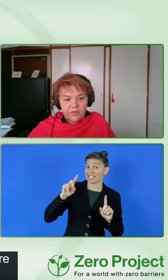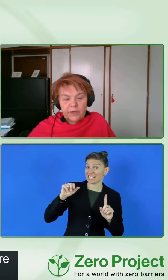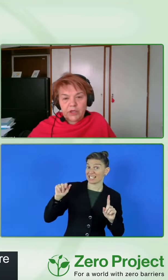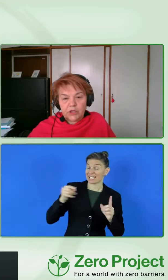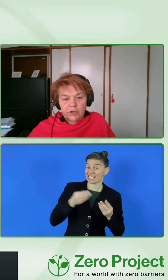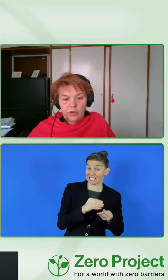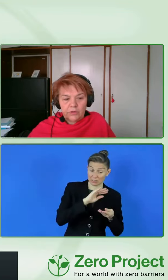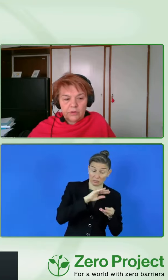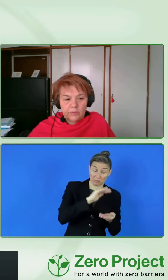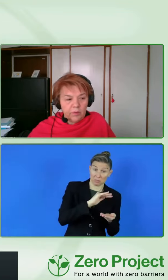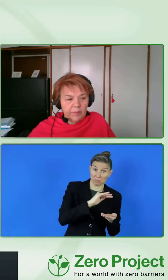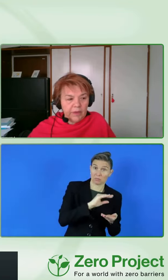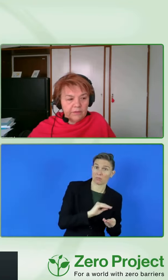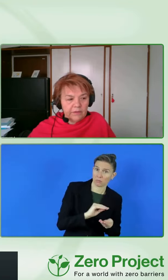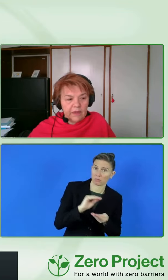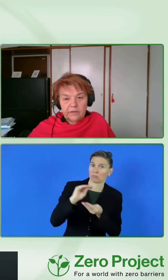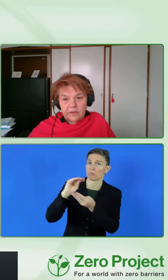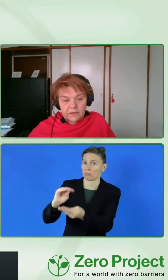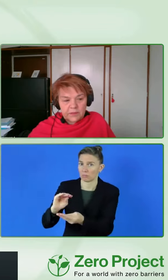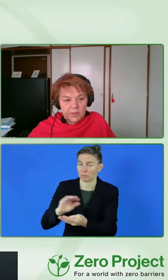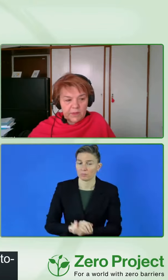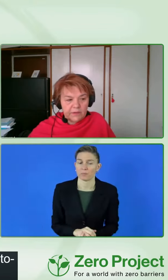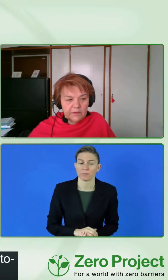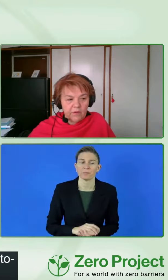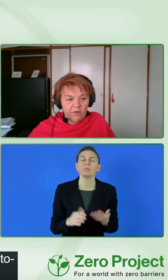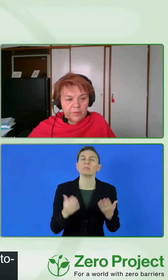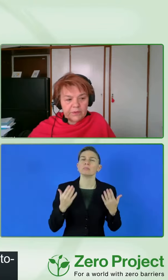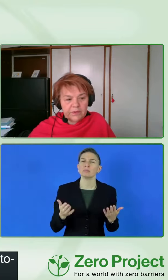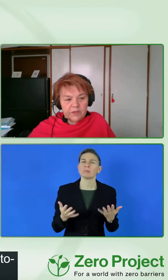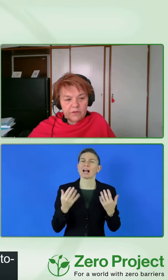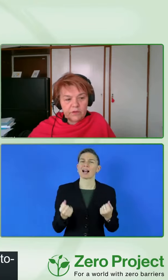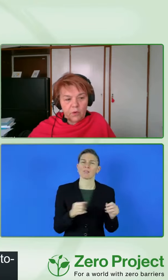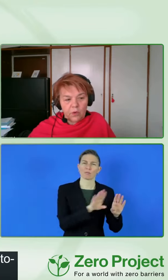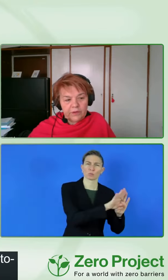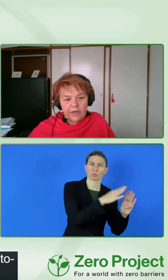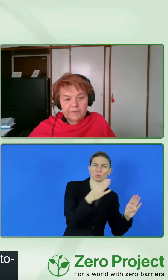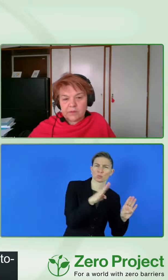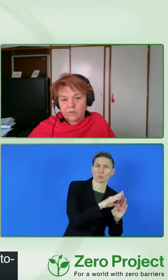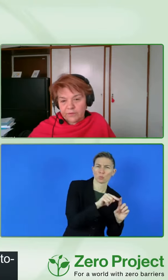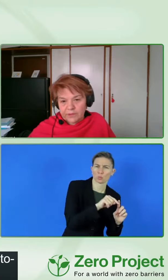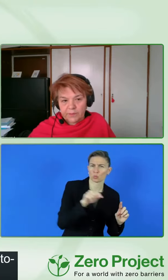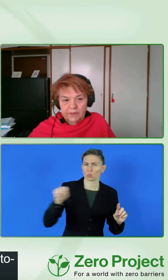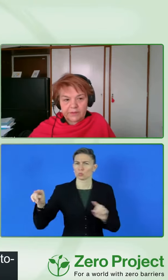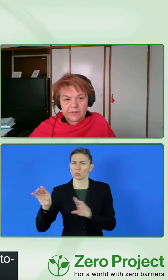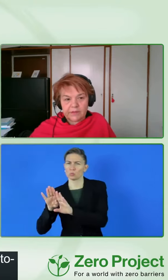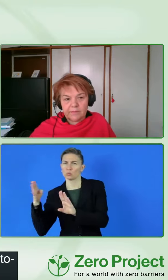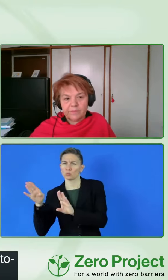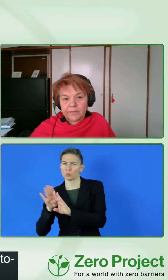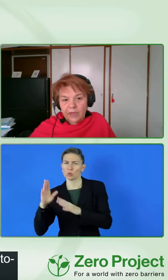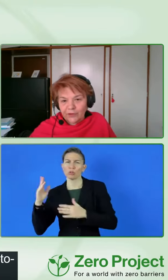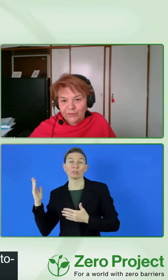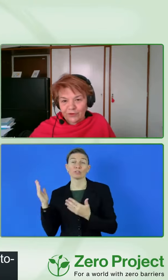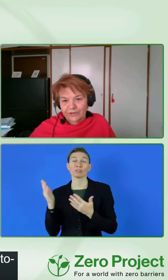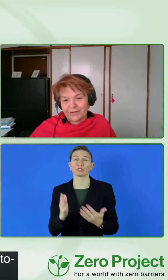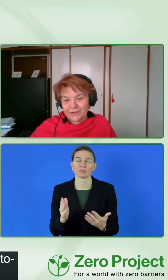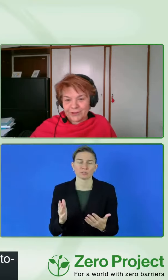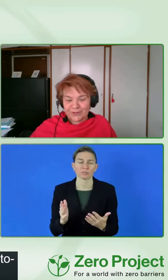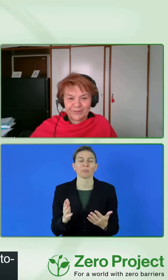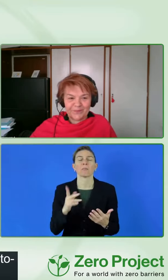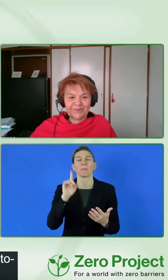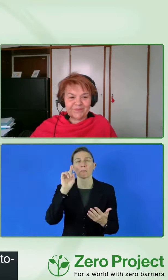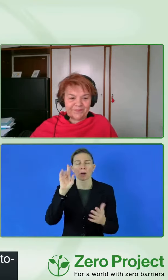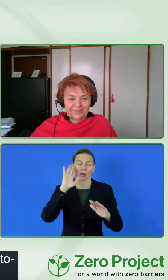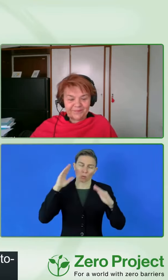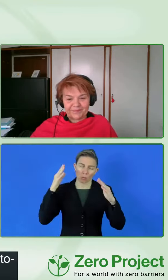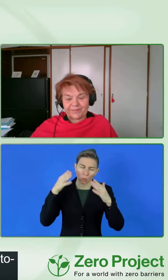provides information on the mobility and accessibility of persons with all types of disabilities. Thank you for your